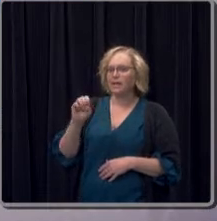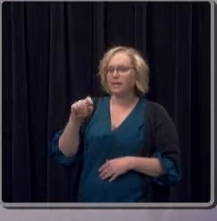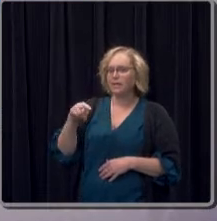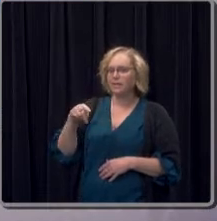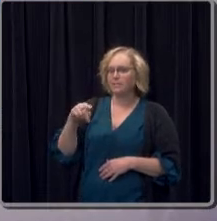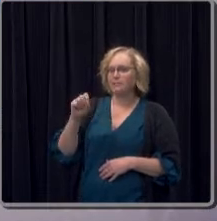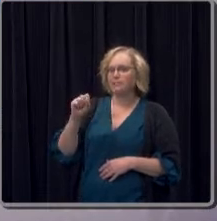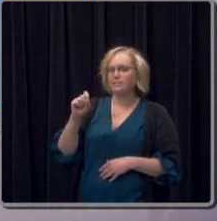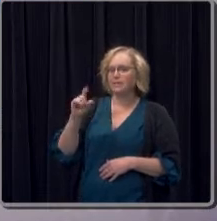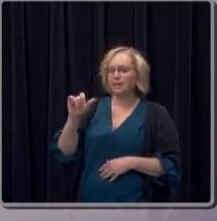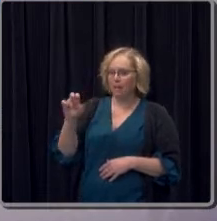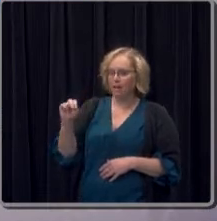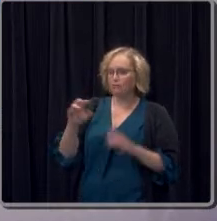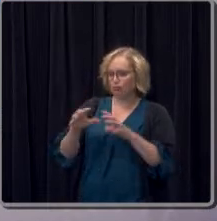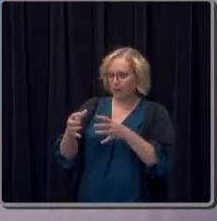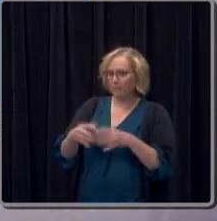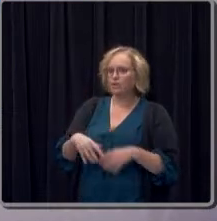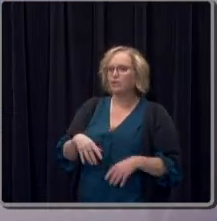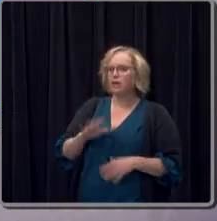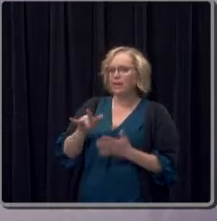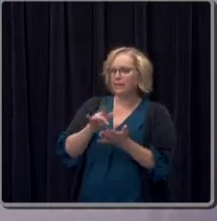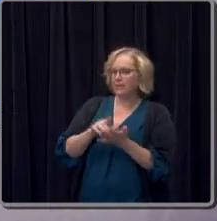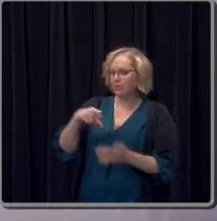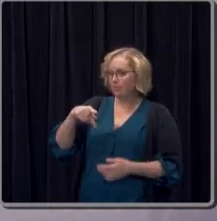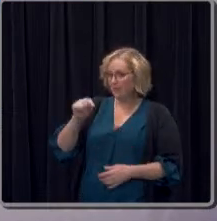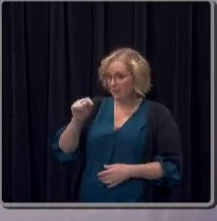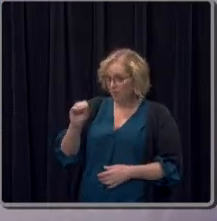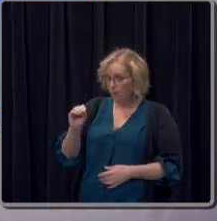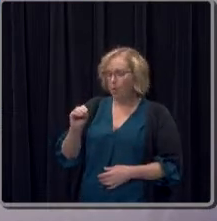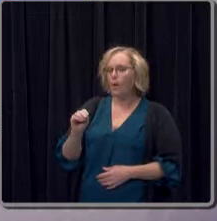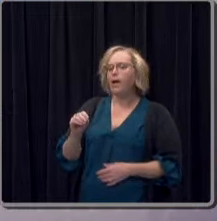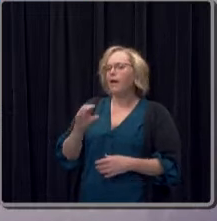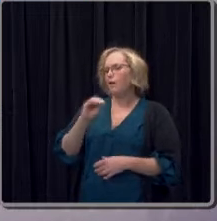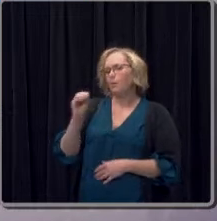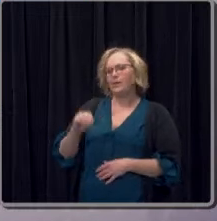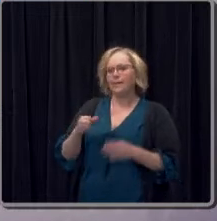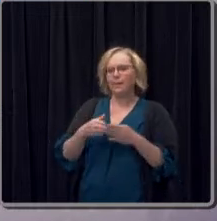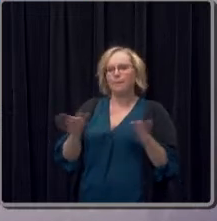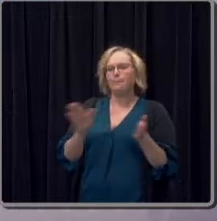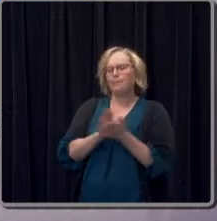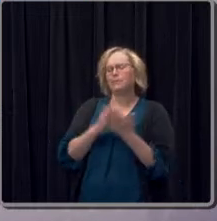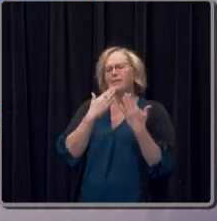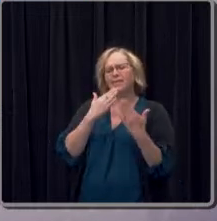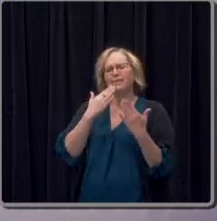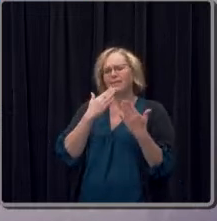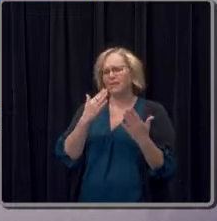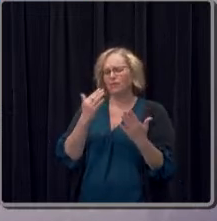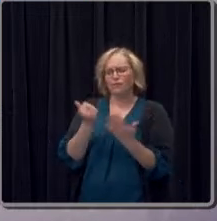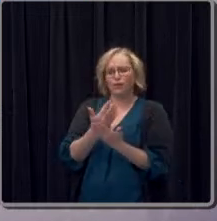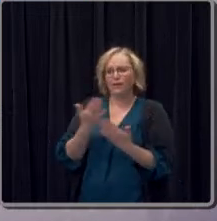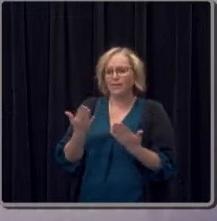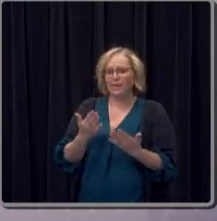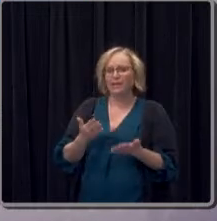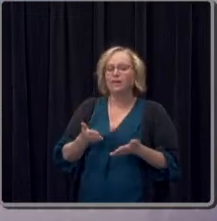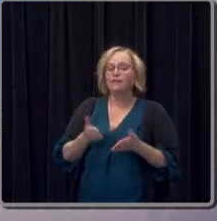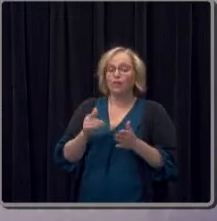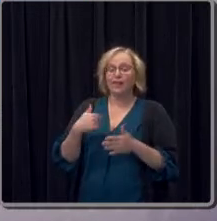then also Olathe Public Schools. So thank you and everything for letting us showcase Central